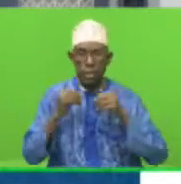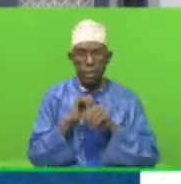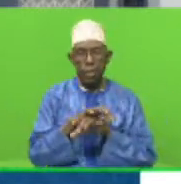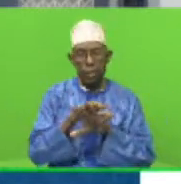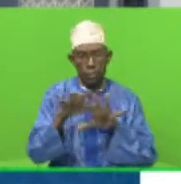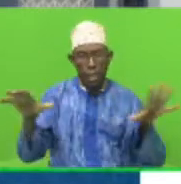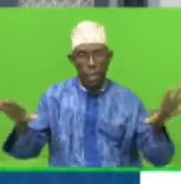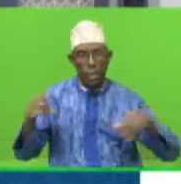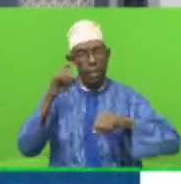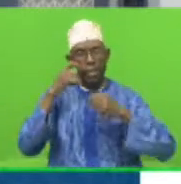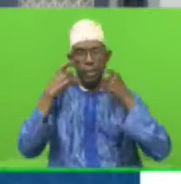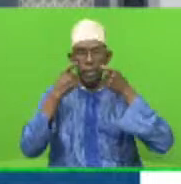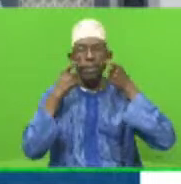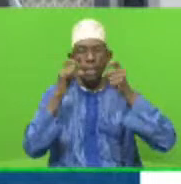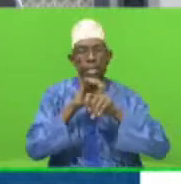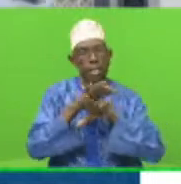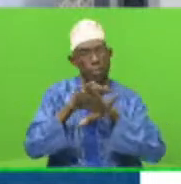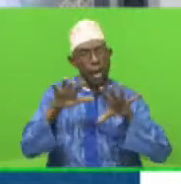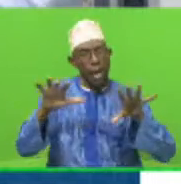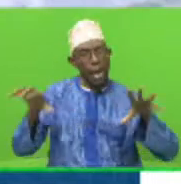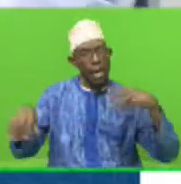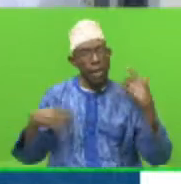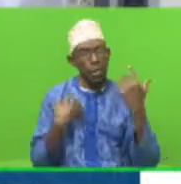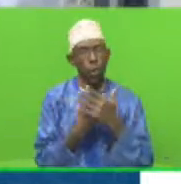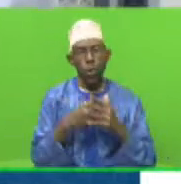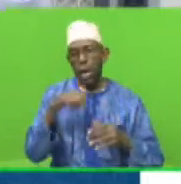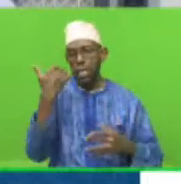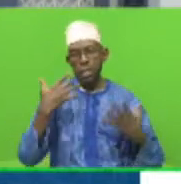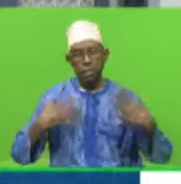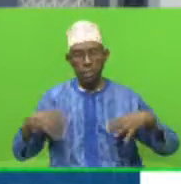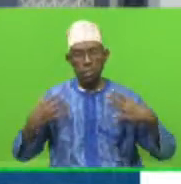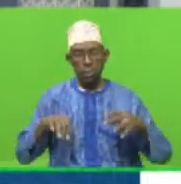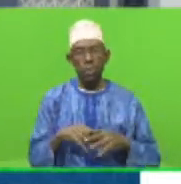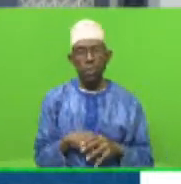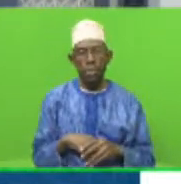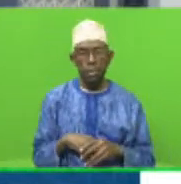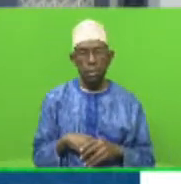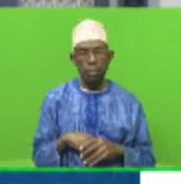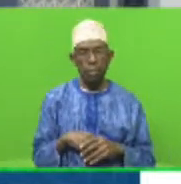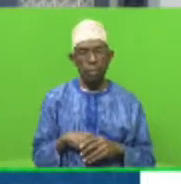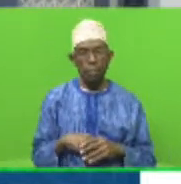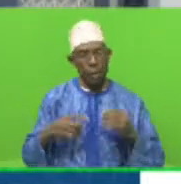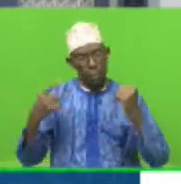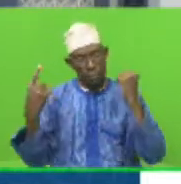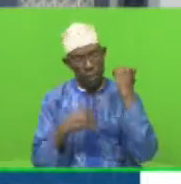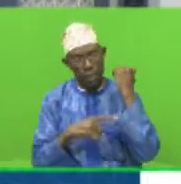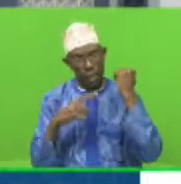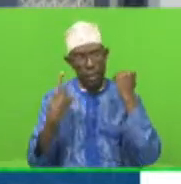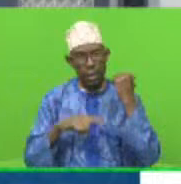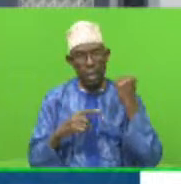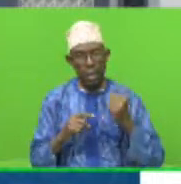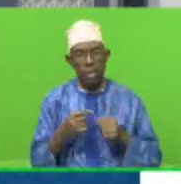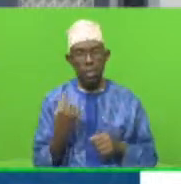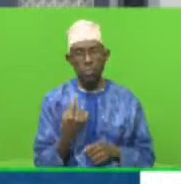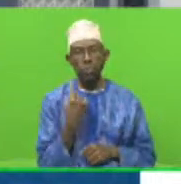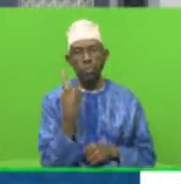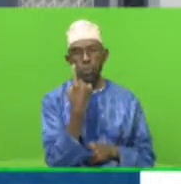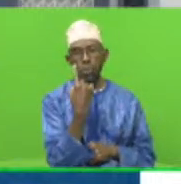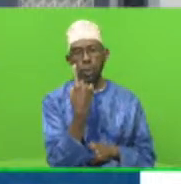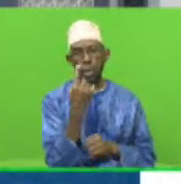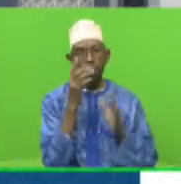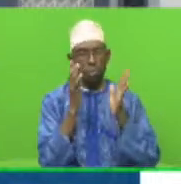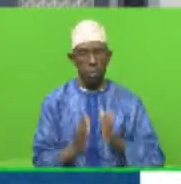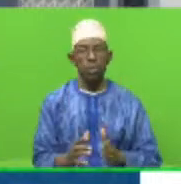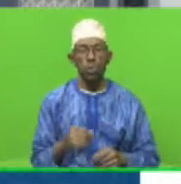sin will be felt by even other people. The punishment is limited to the one who